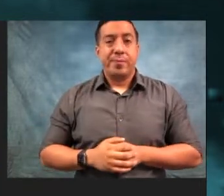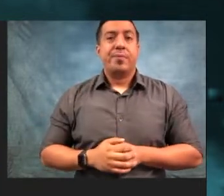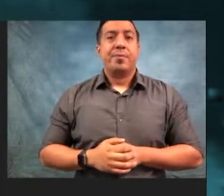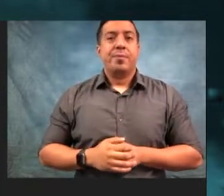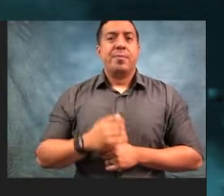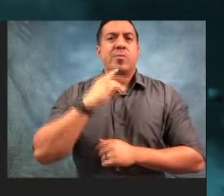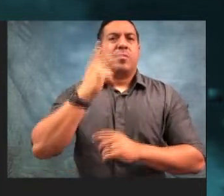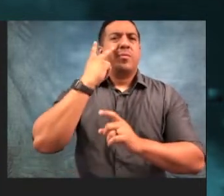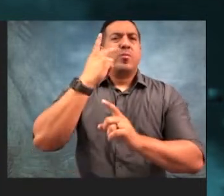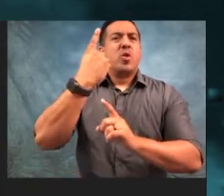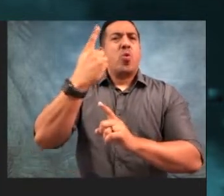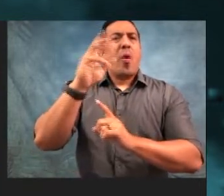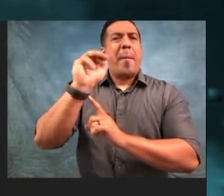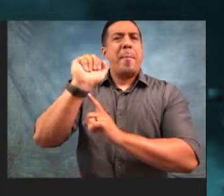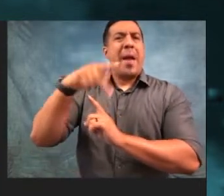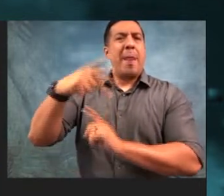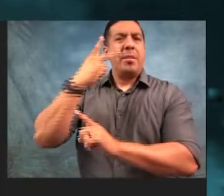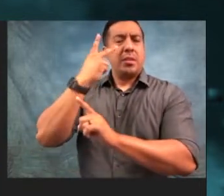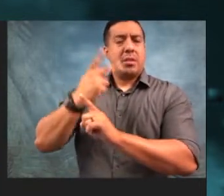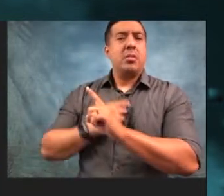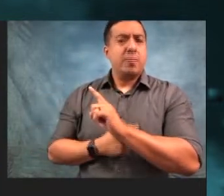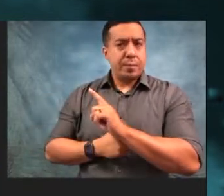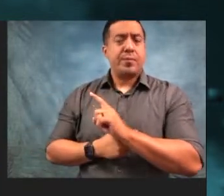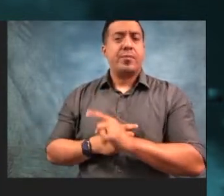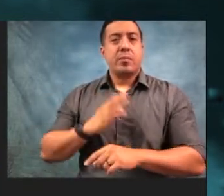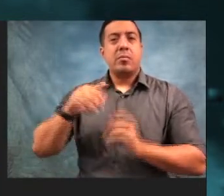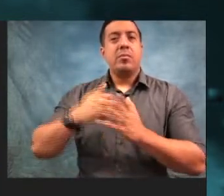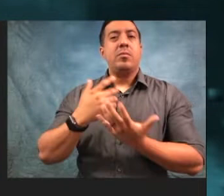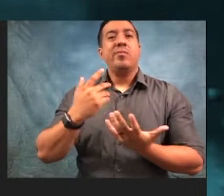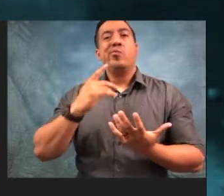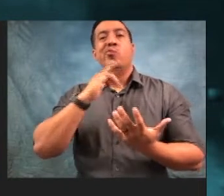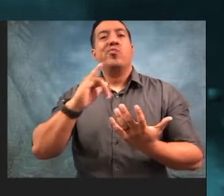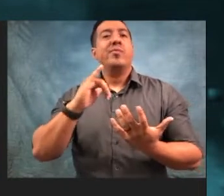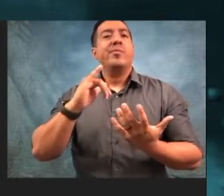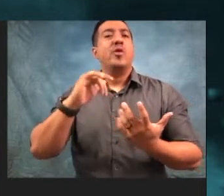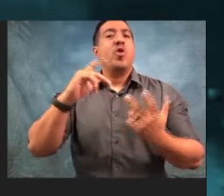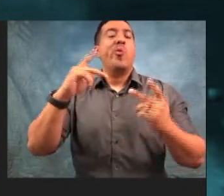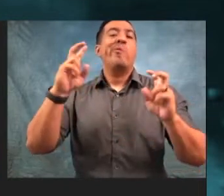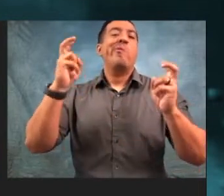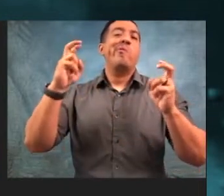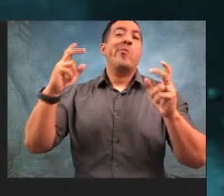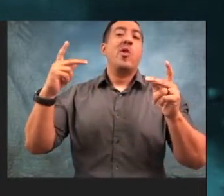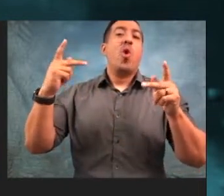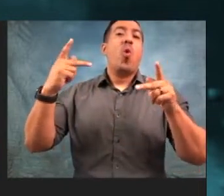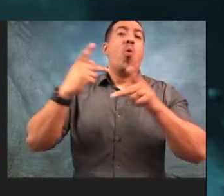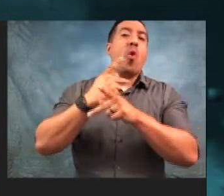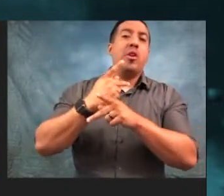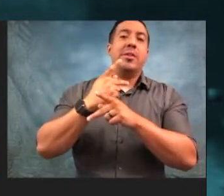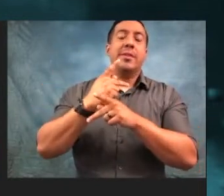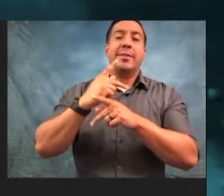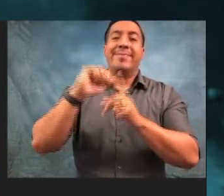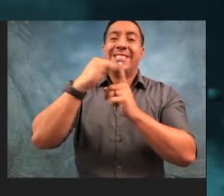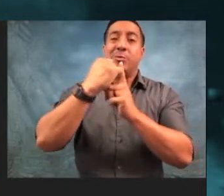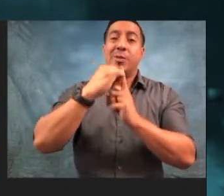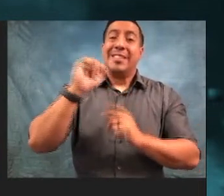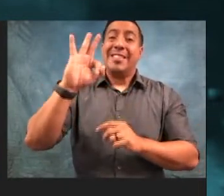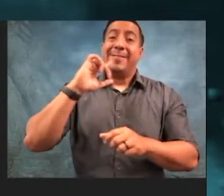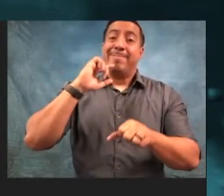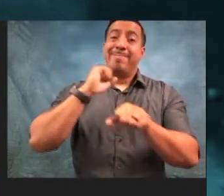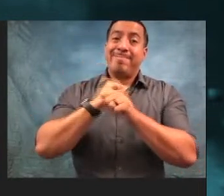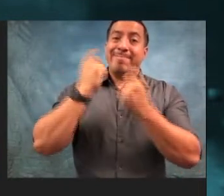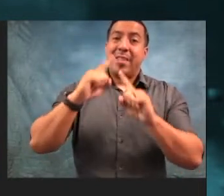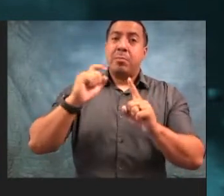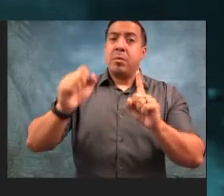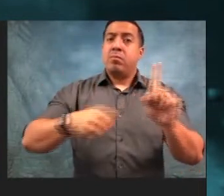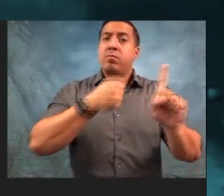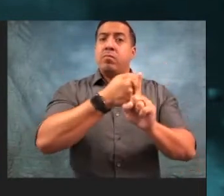So this is one map to assess storm surge risk. This is sort of a worst case flooding